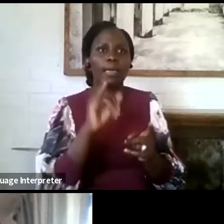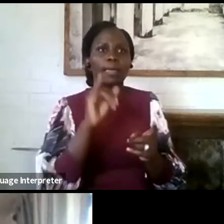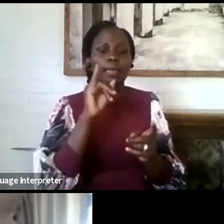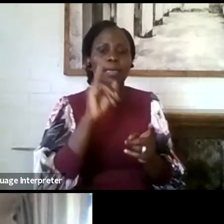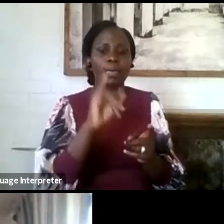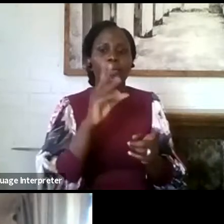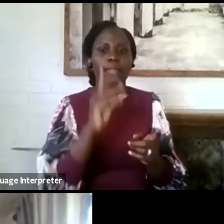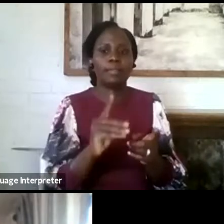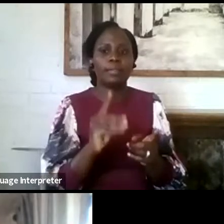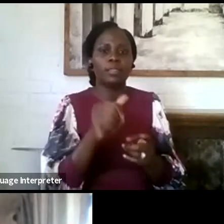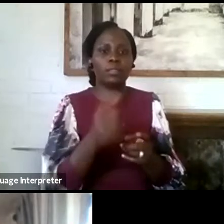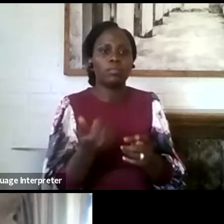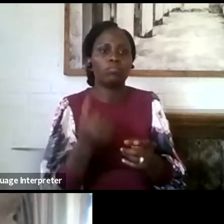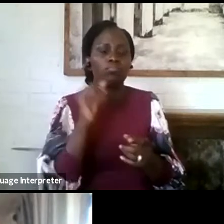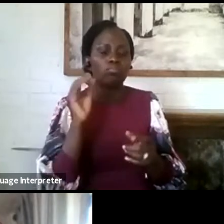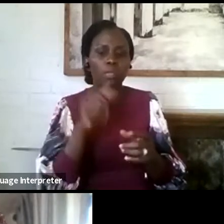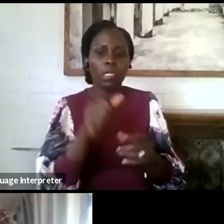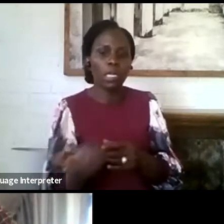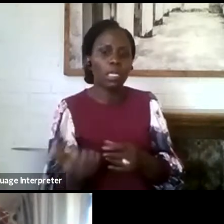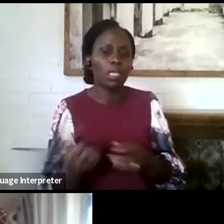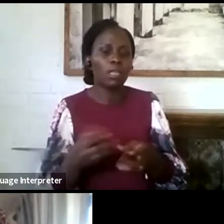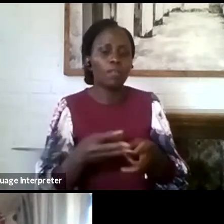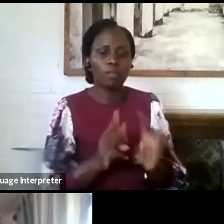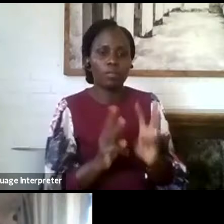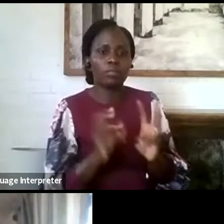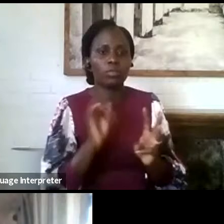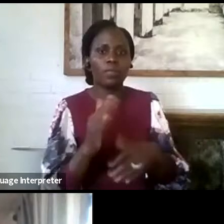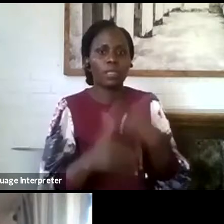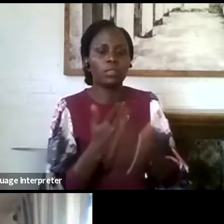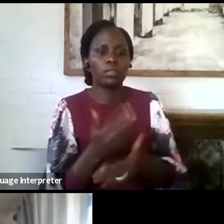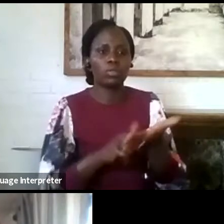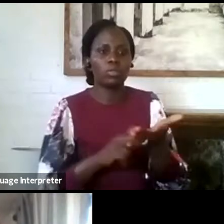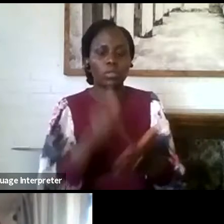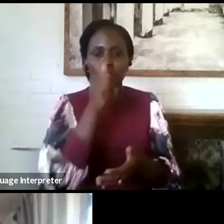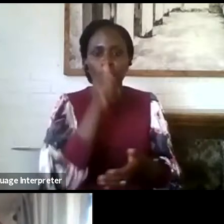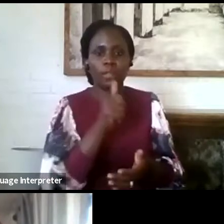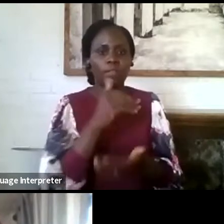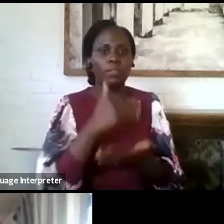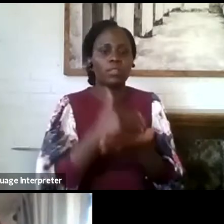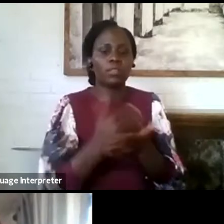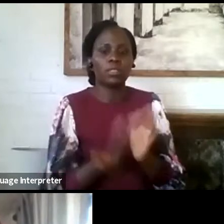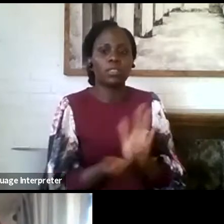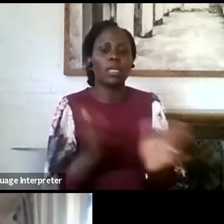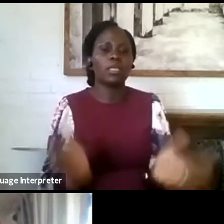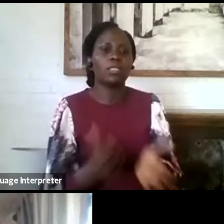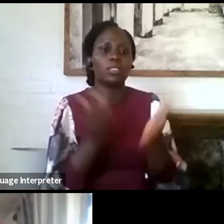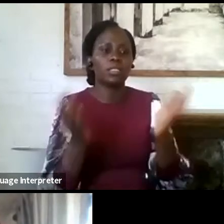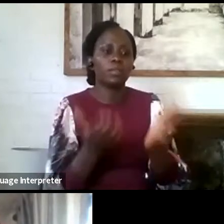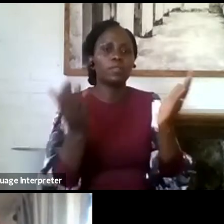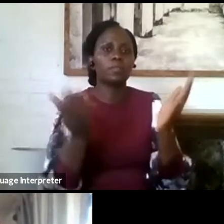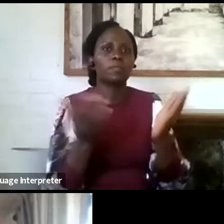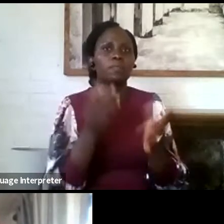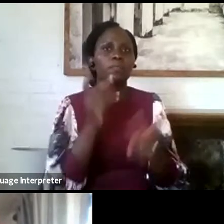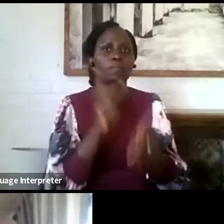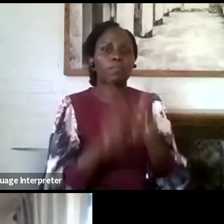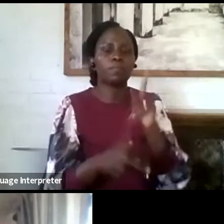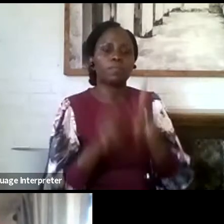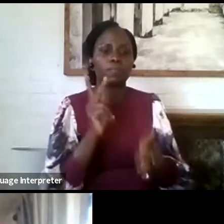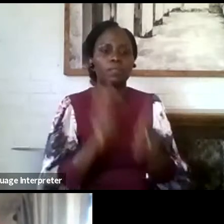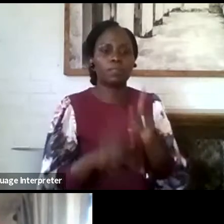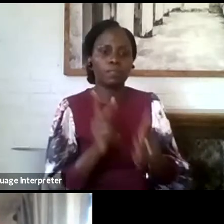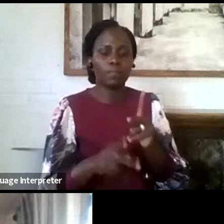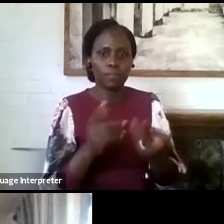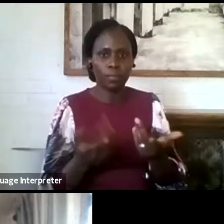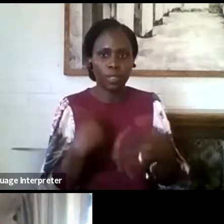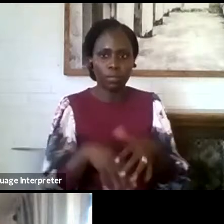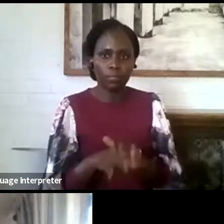access. So first, use the private sector, encourage participation there to lead to competition and